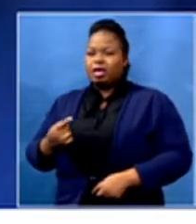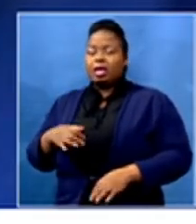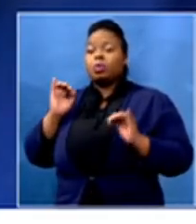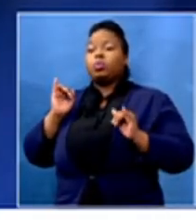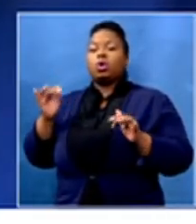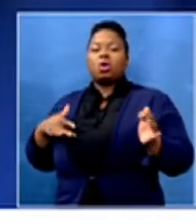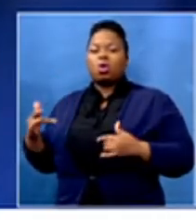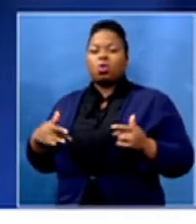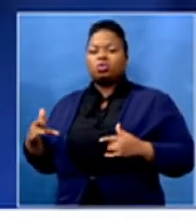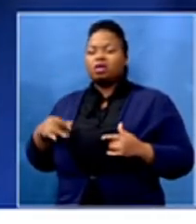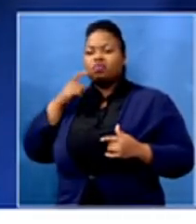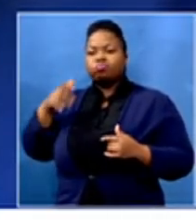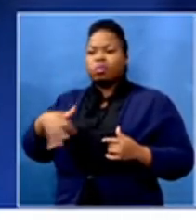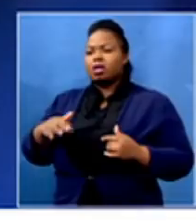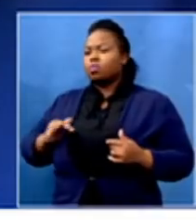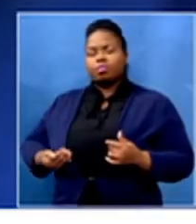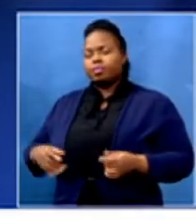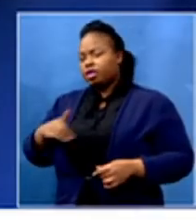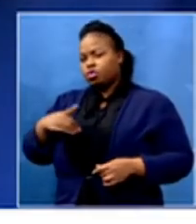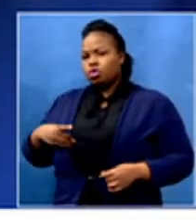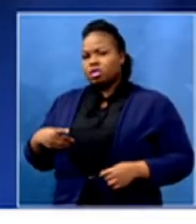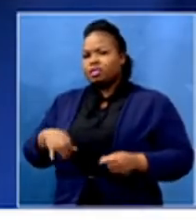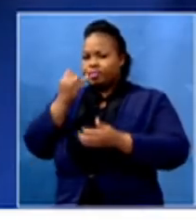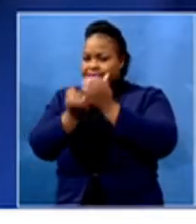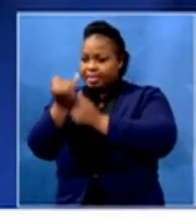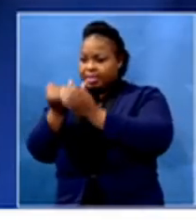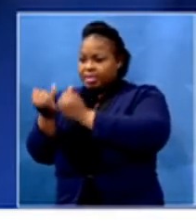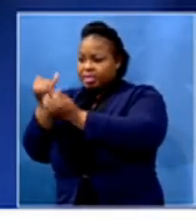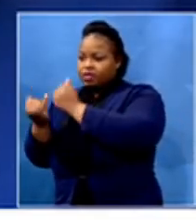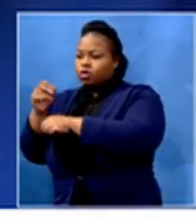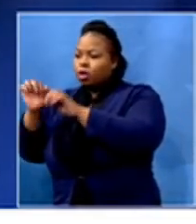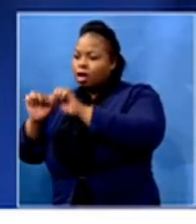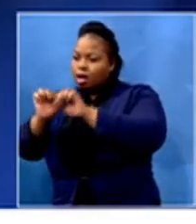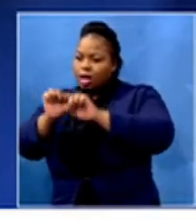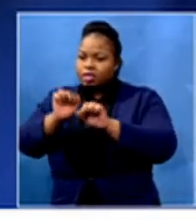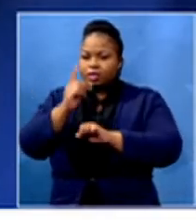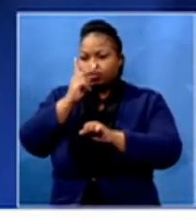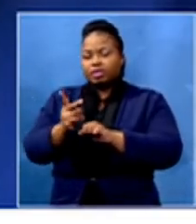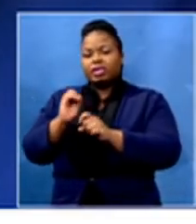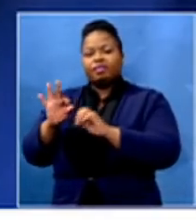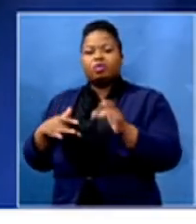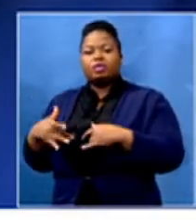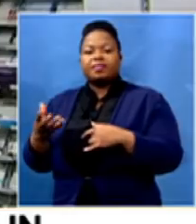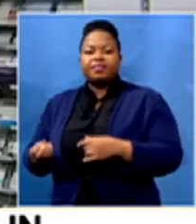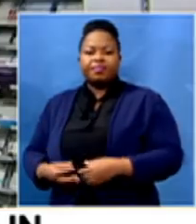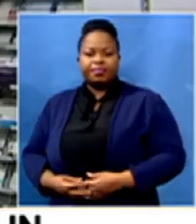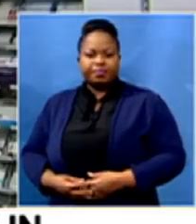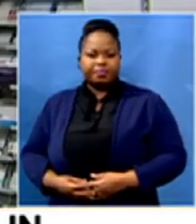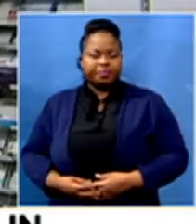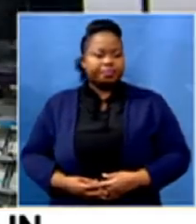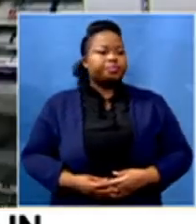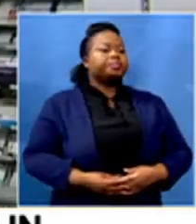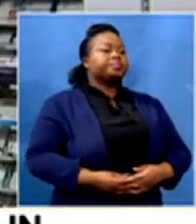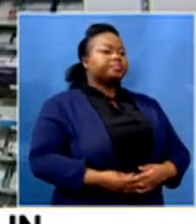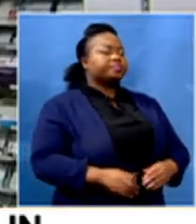serious concern. The doctors will have to assess the case by case and see whether there's any particular problem they'll be concerned about. Let's move on now